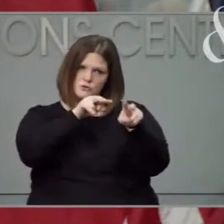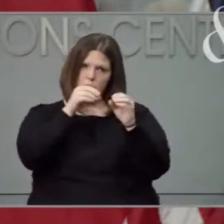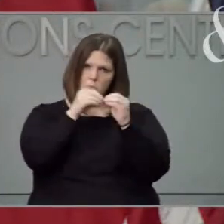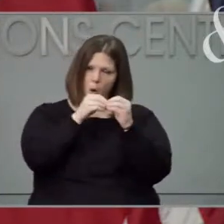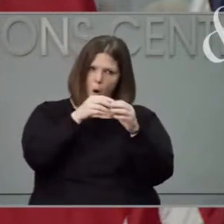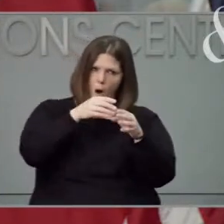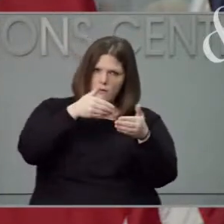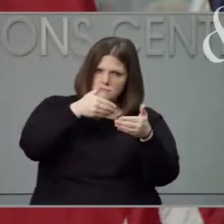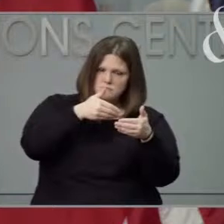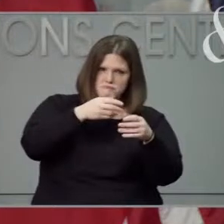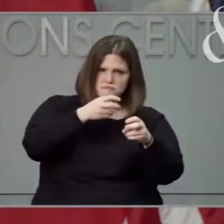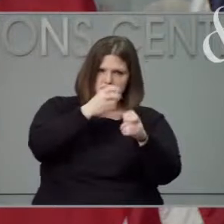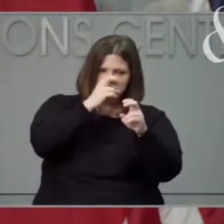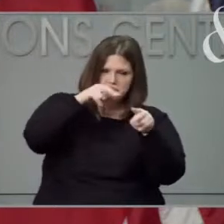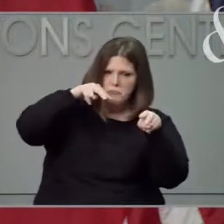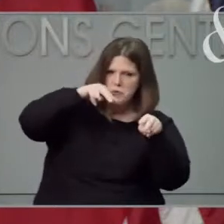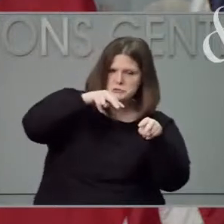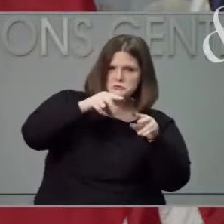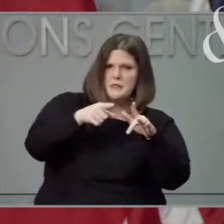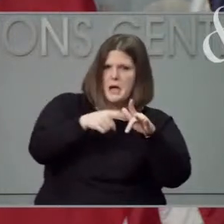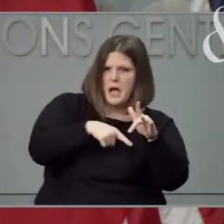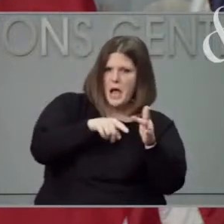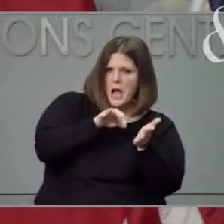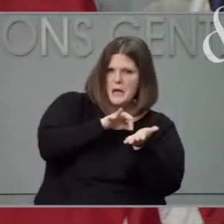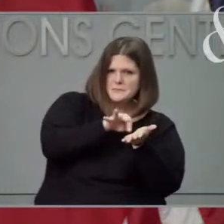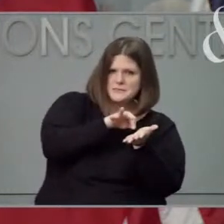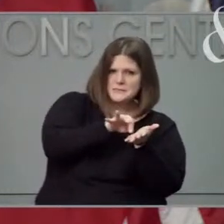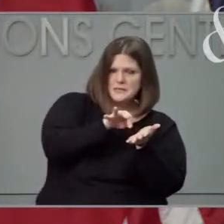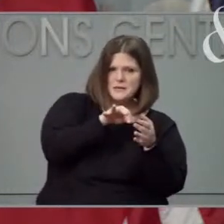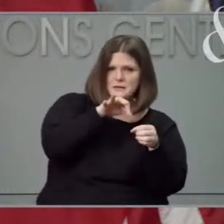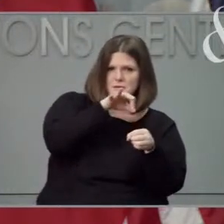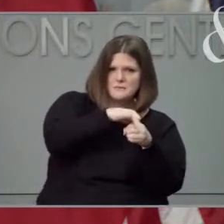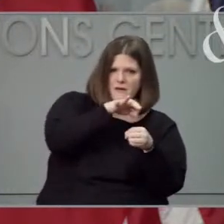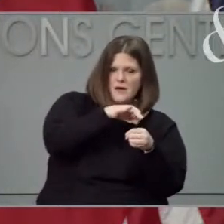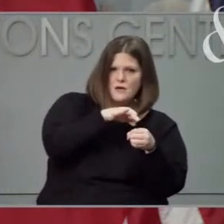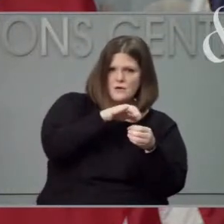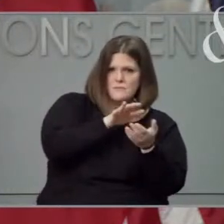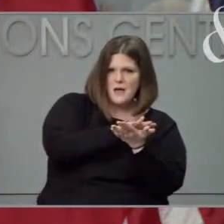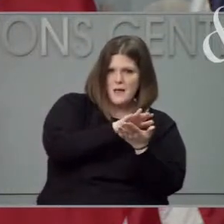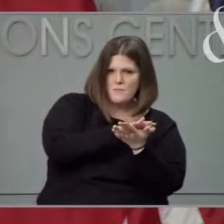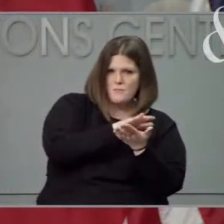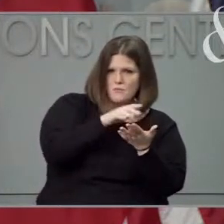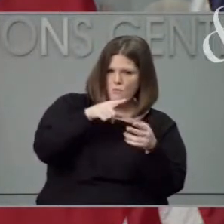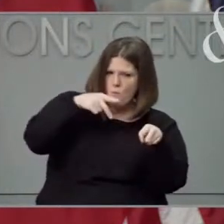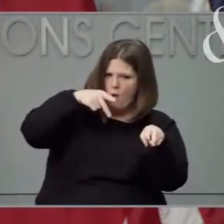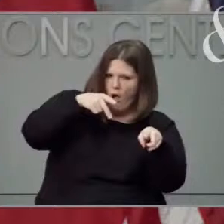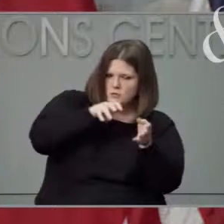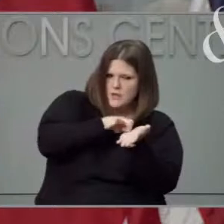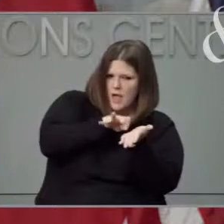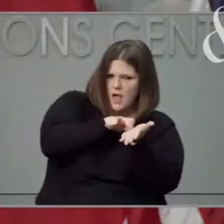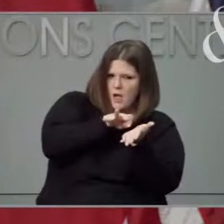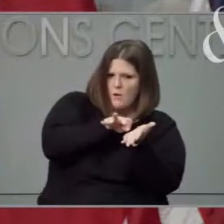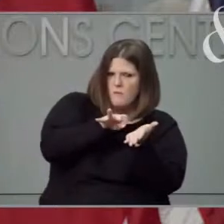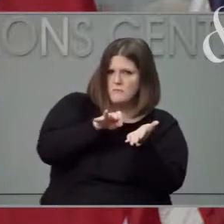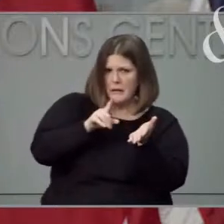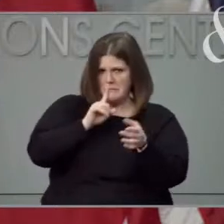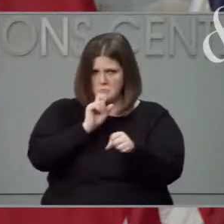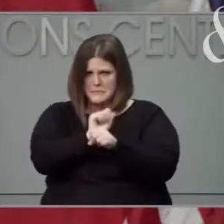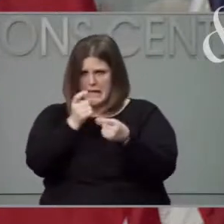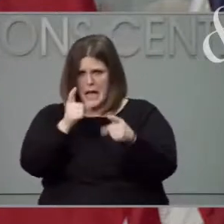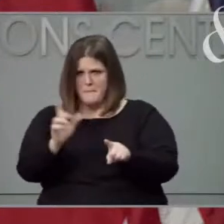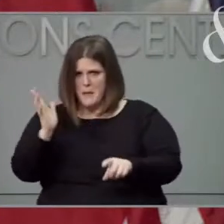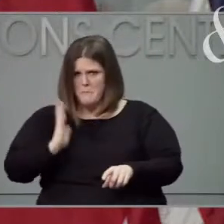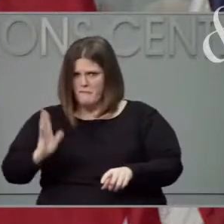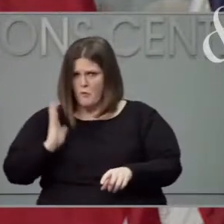if so, will that take place? And when could it take place? And has that happened before? So our